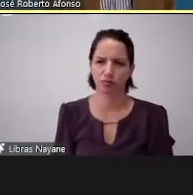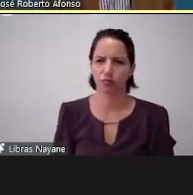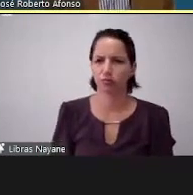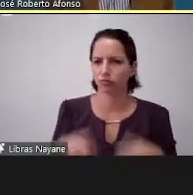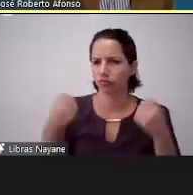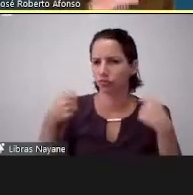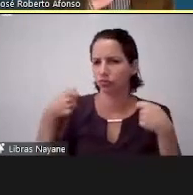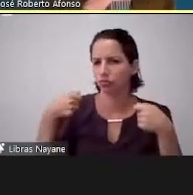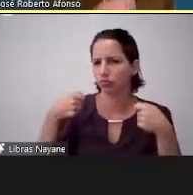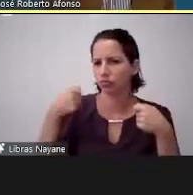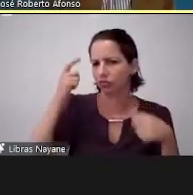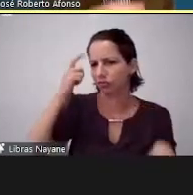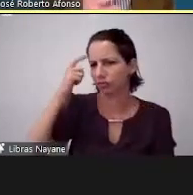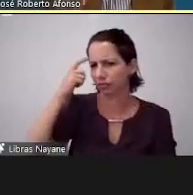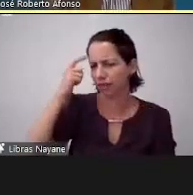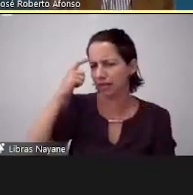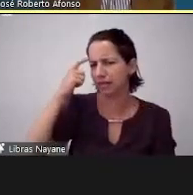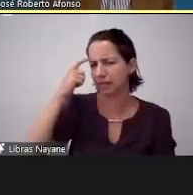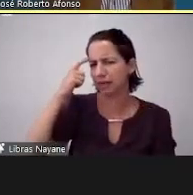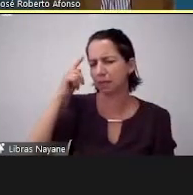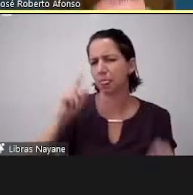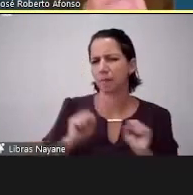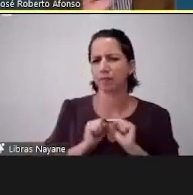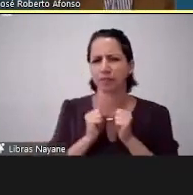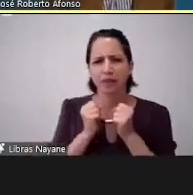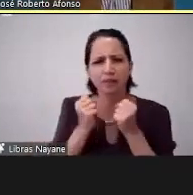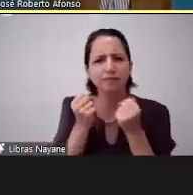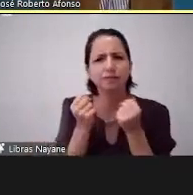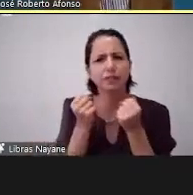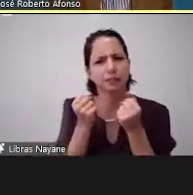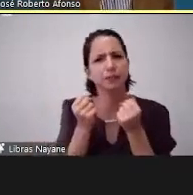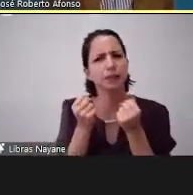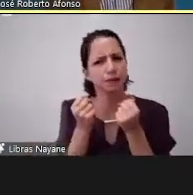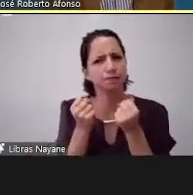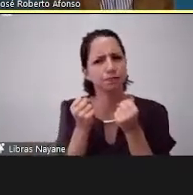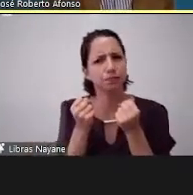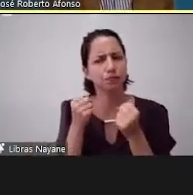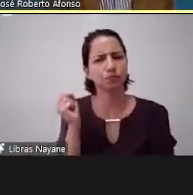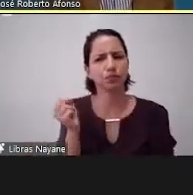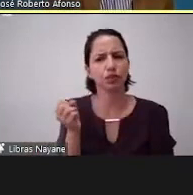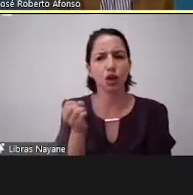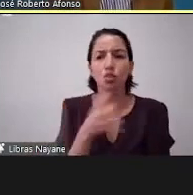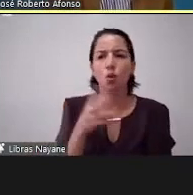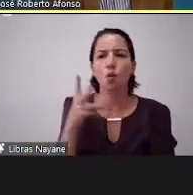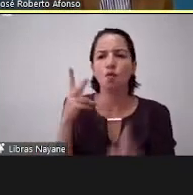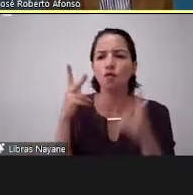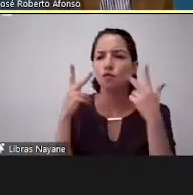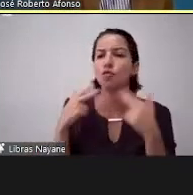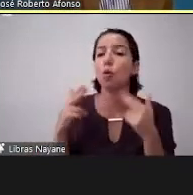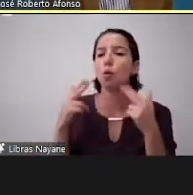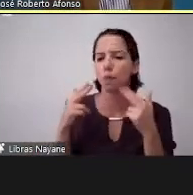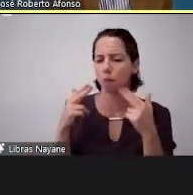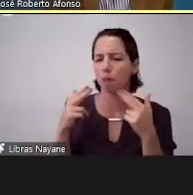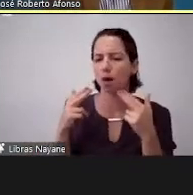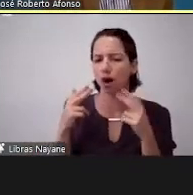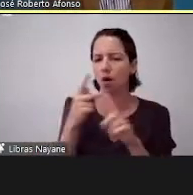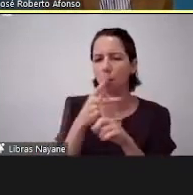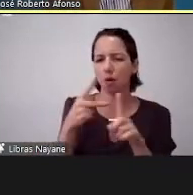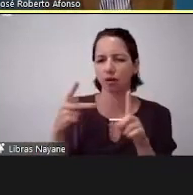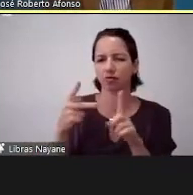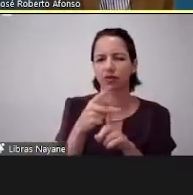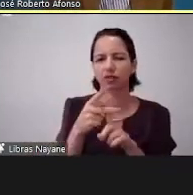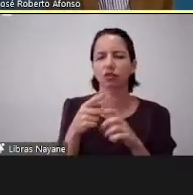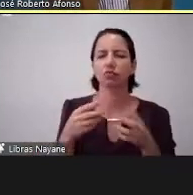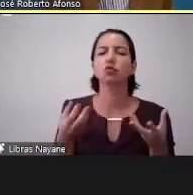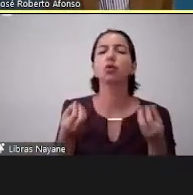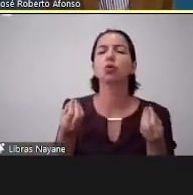We need to start thinking about a way of assuring rights to this new